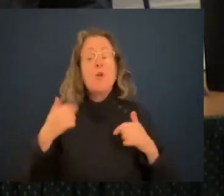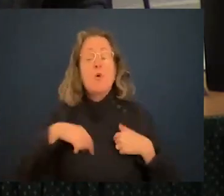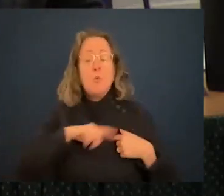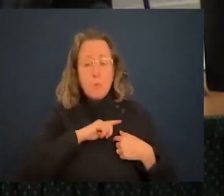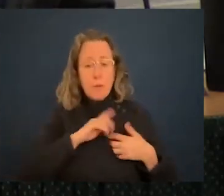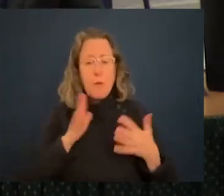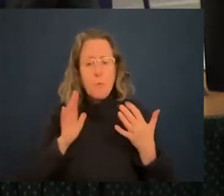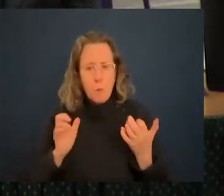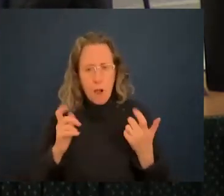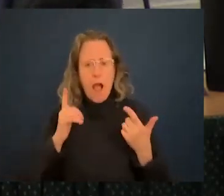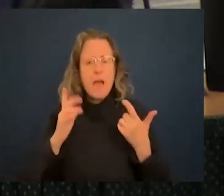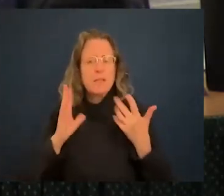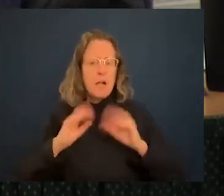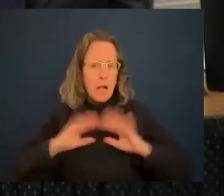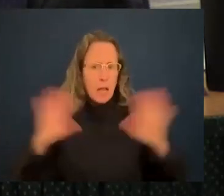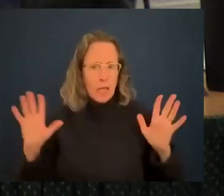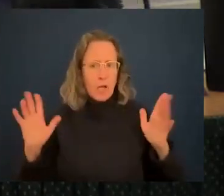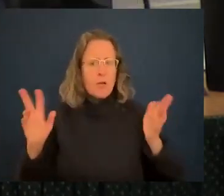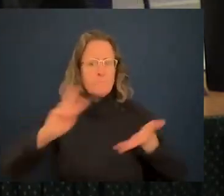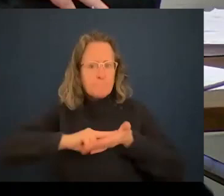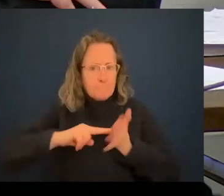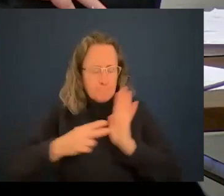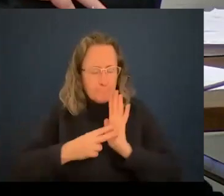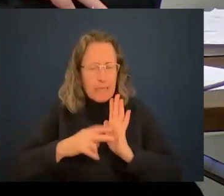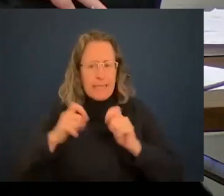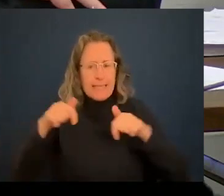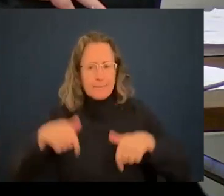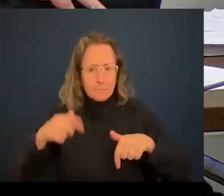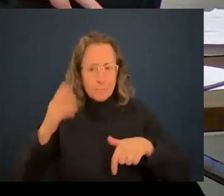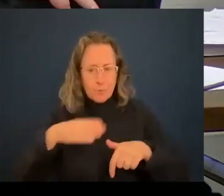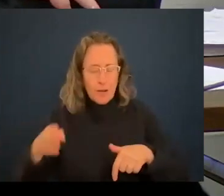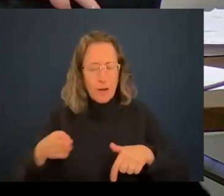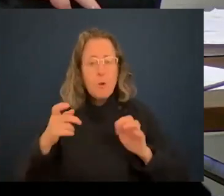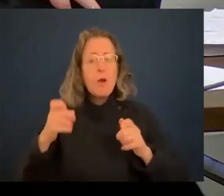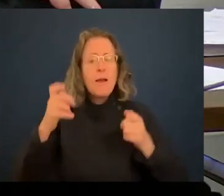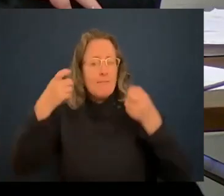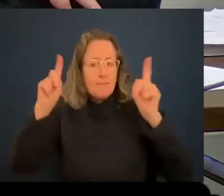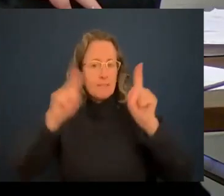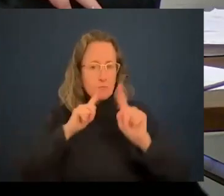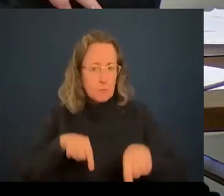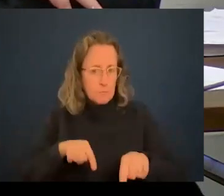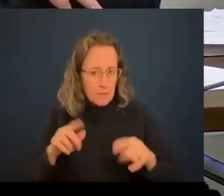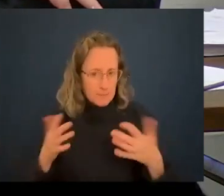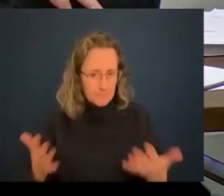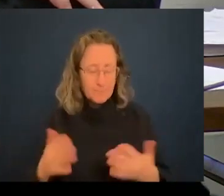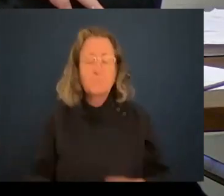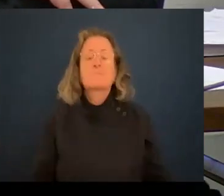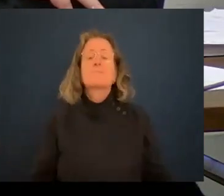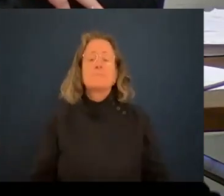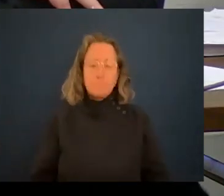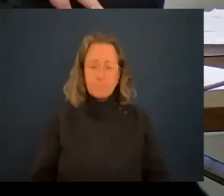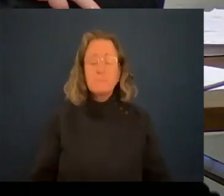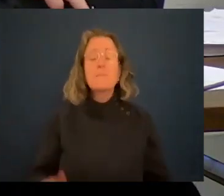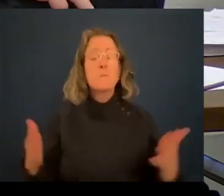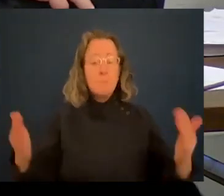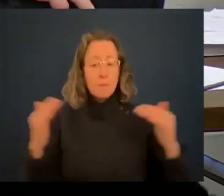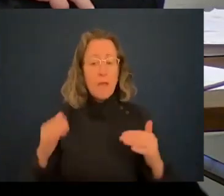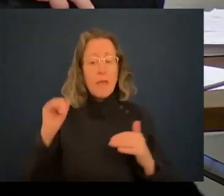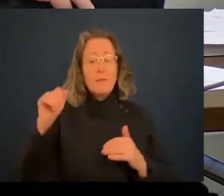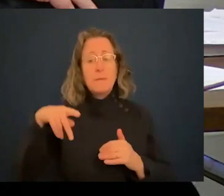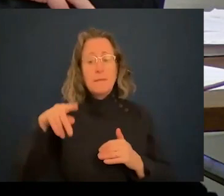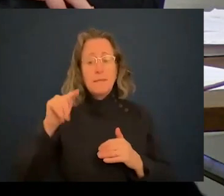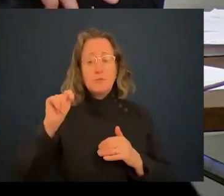effective responses so as the AP Triton report identified our